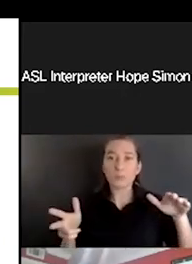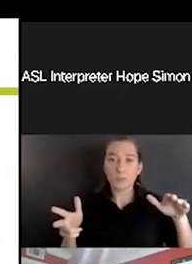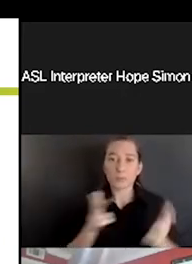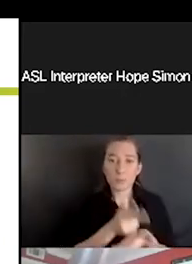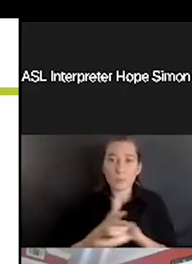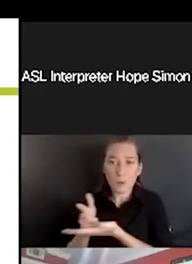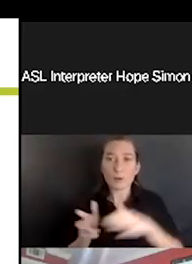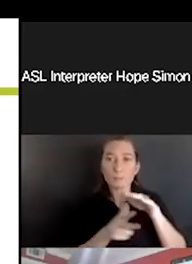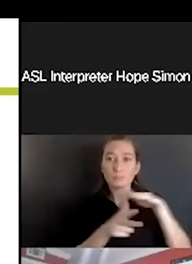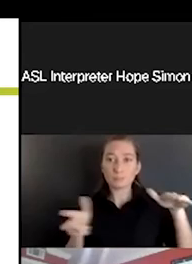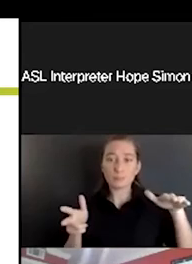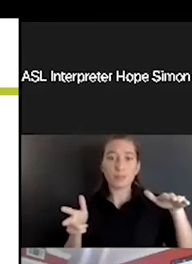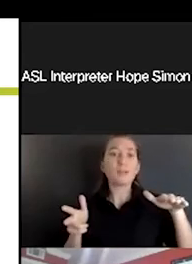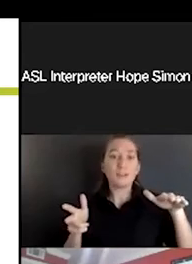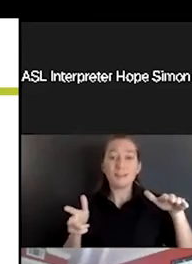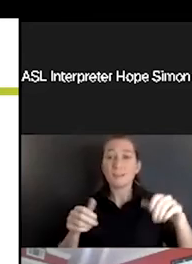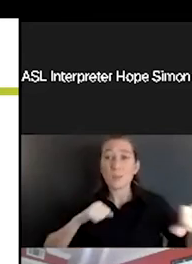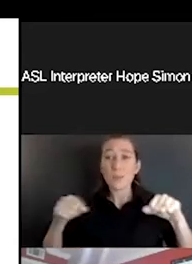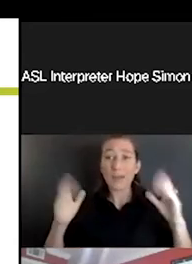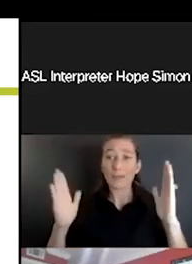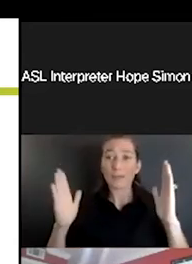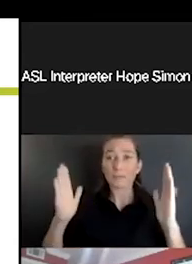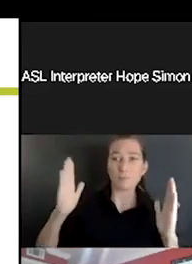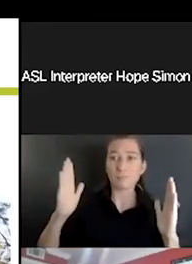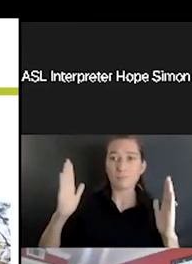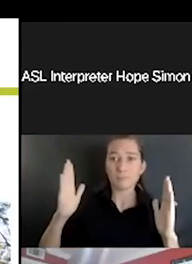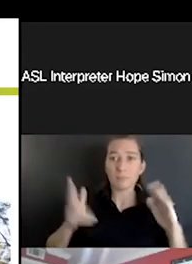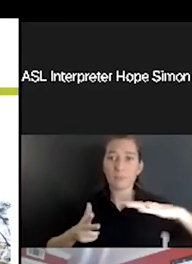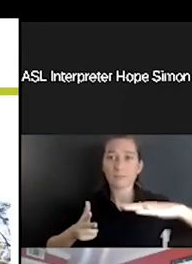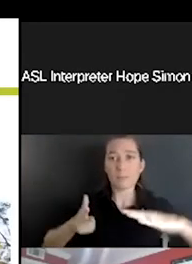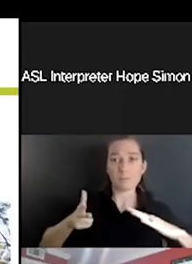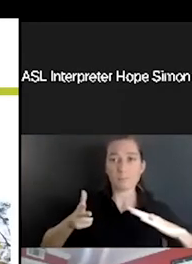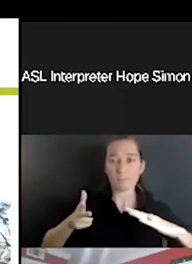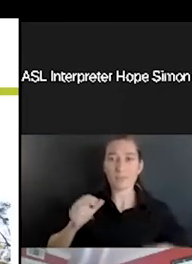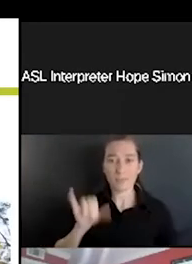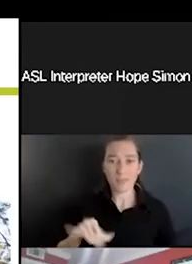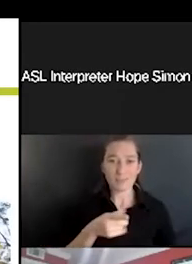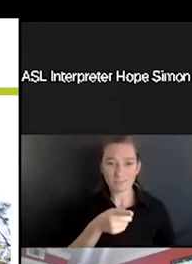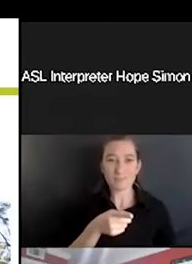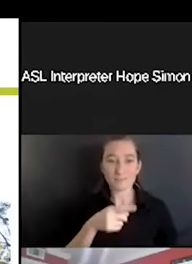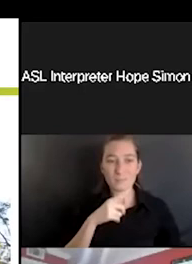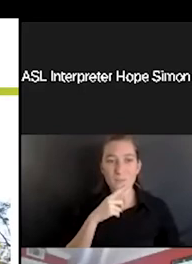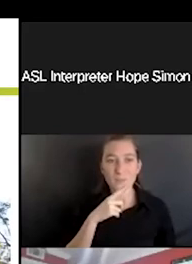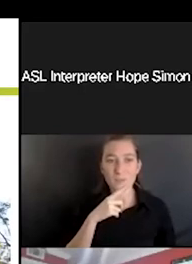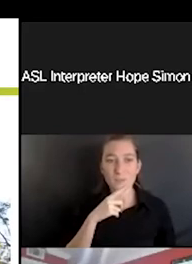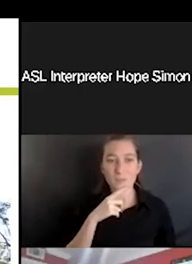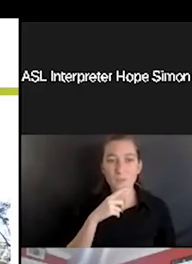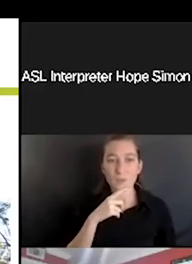what was wrong with steel buildings, because before we used to just kind of focus a lot of our attention on concrete and